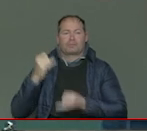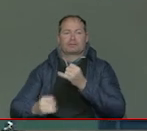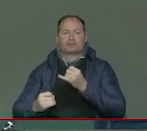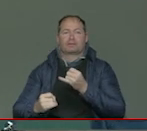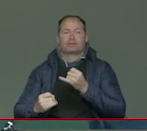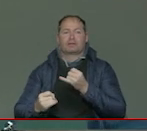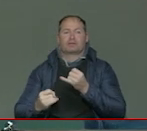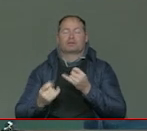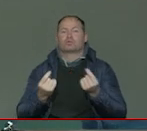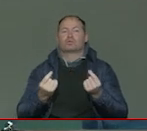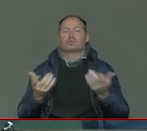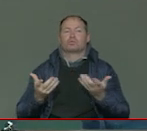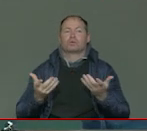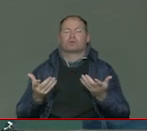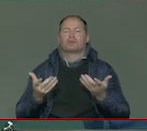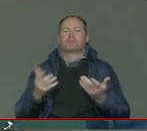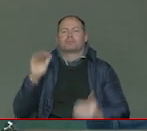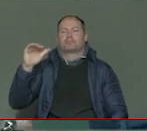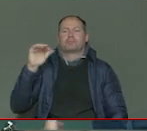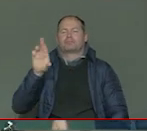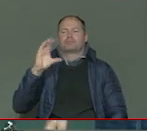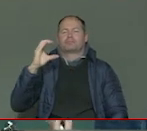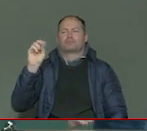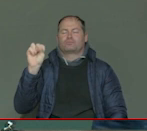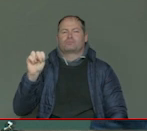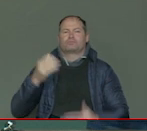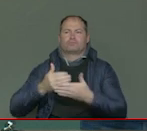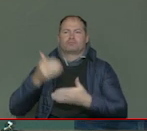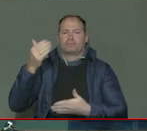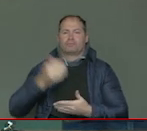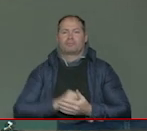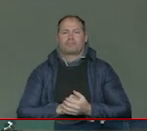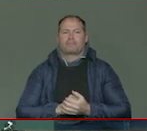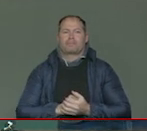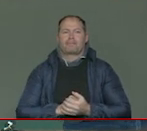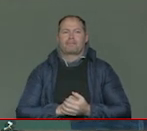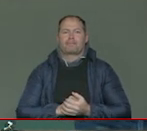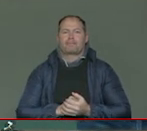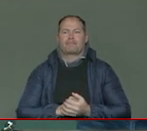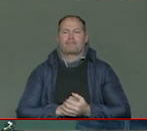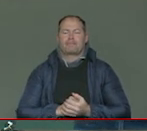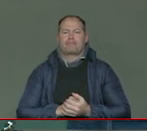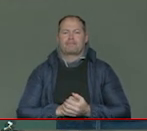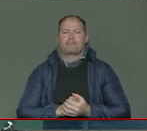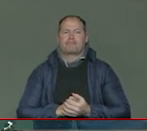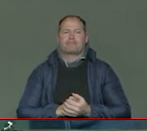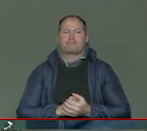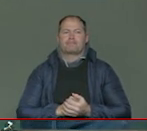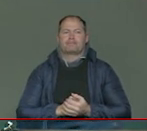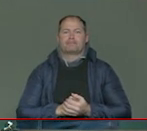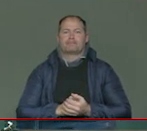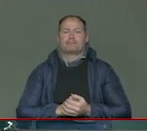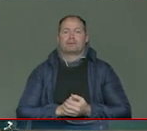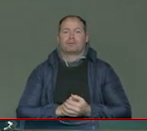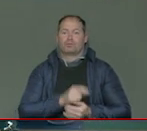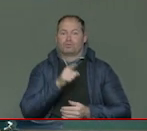bank reconciliation statement, all right? And then there's I don't know if any of you use the one-column